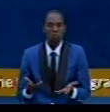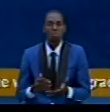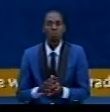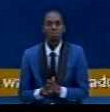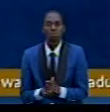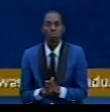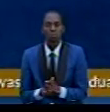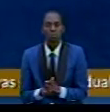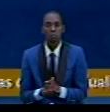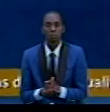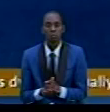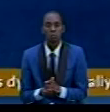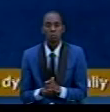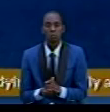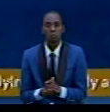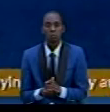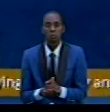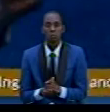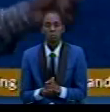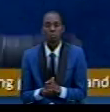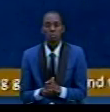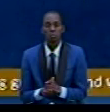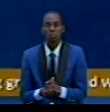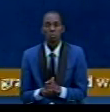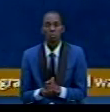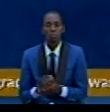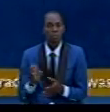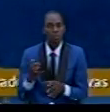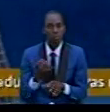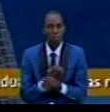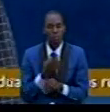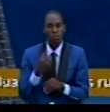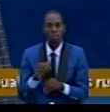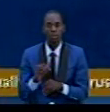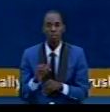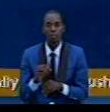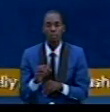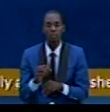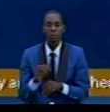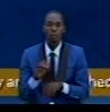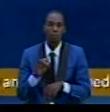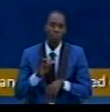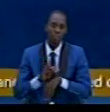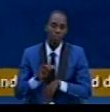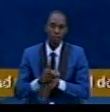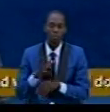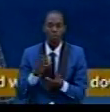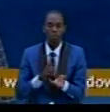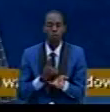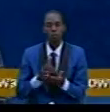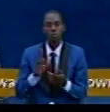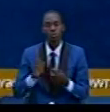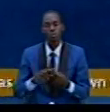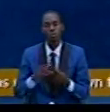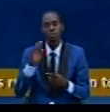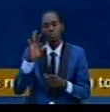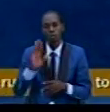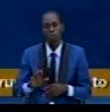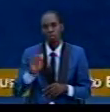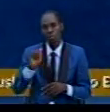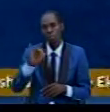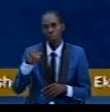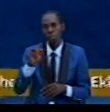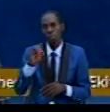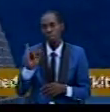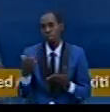they take the message to Pastor Soji Ajayi. He said, no problem.